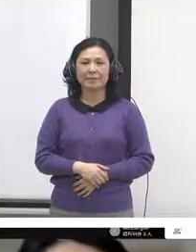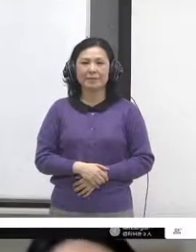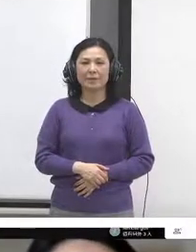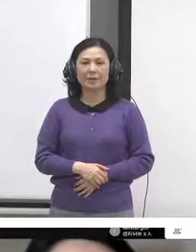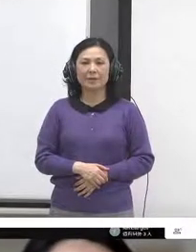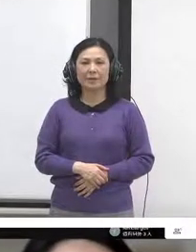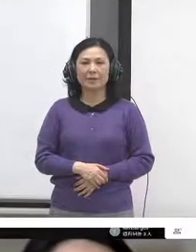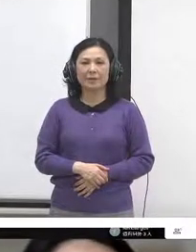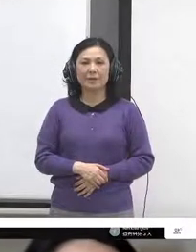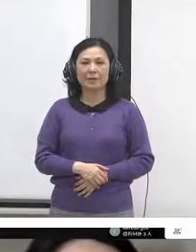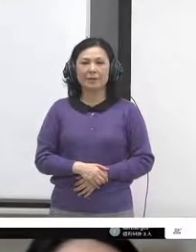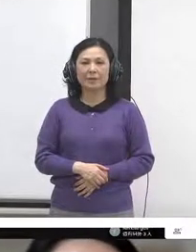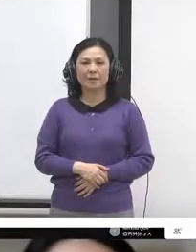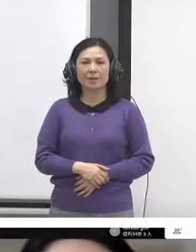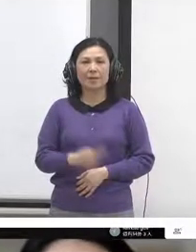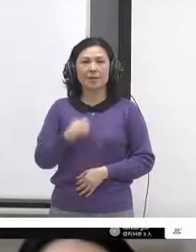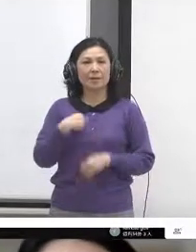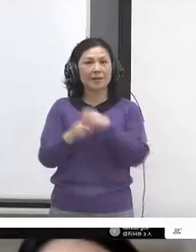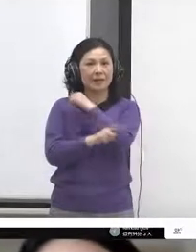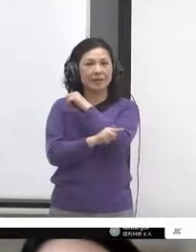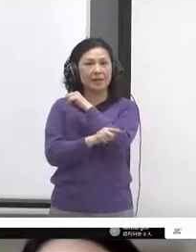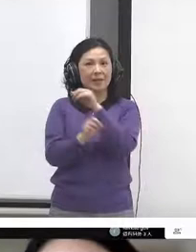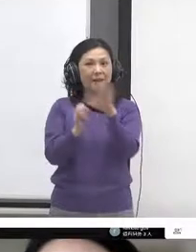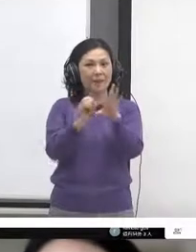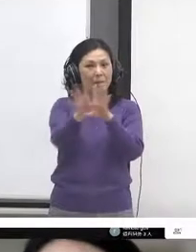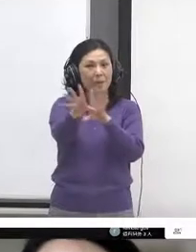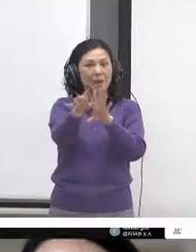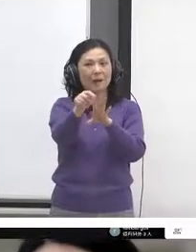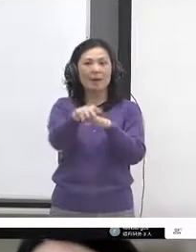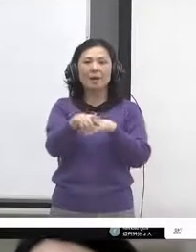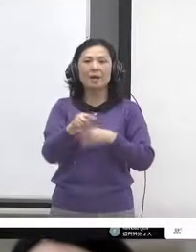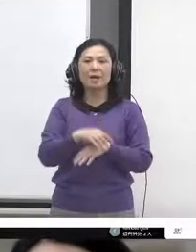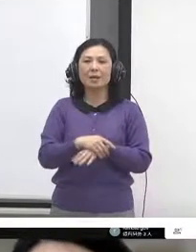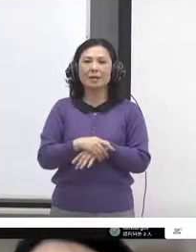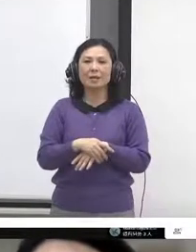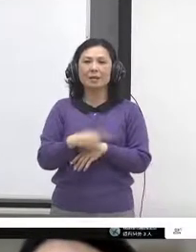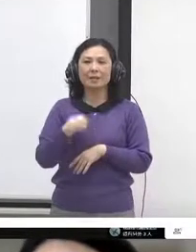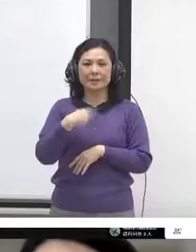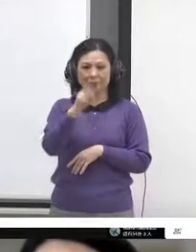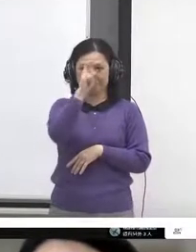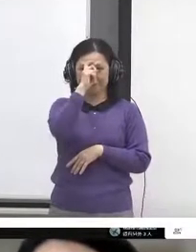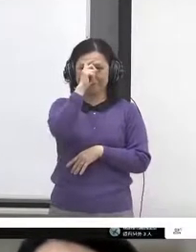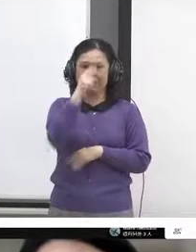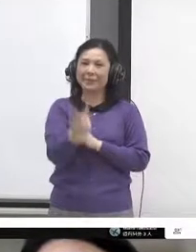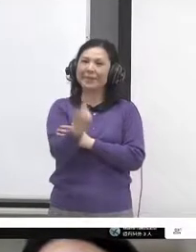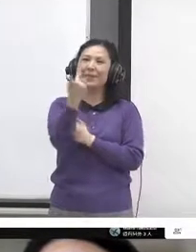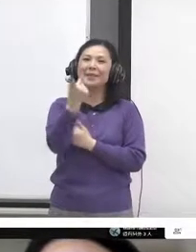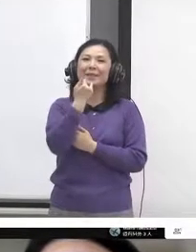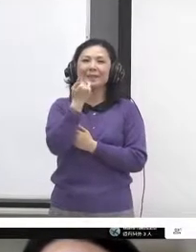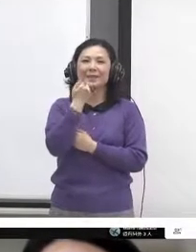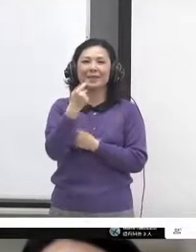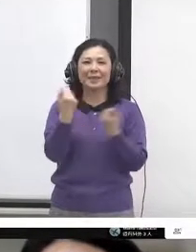Last slide is hope to meet hack in Jeju soon and welcome to the